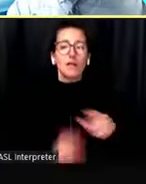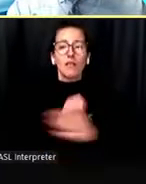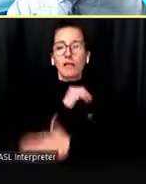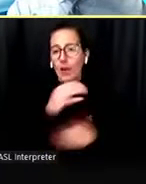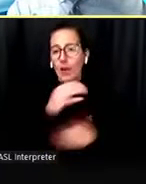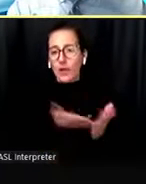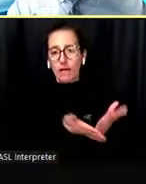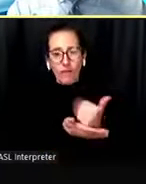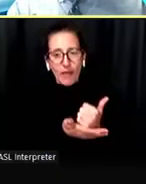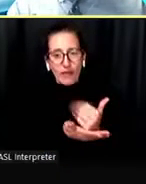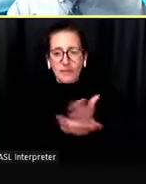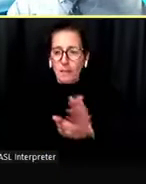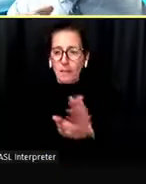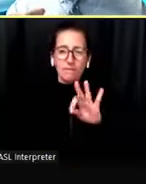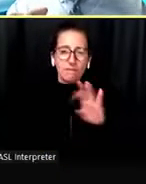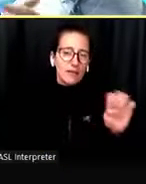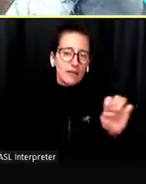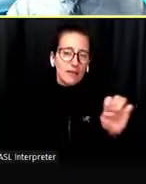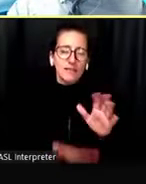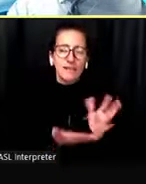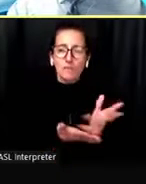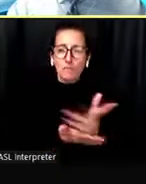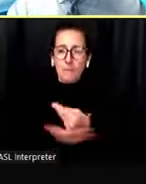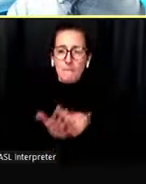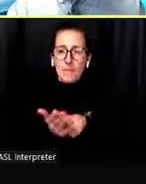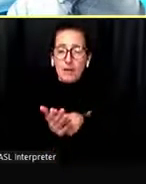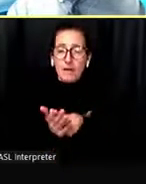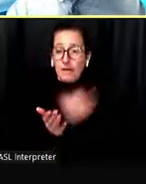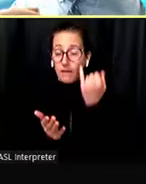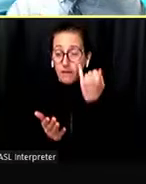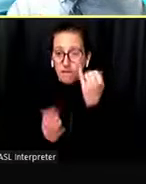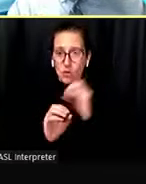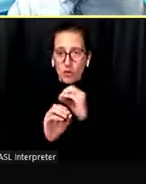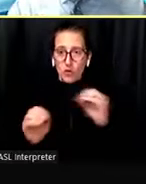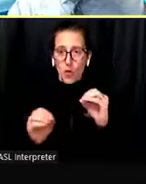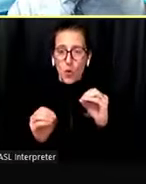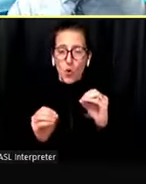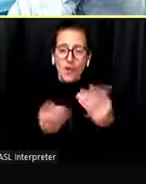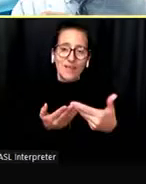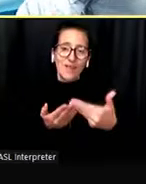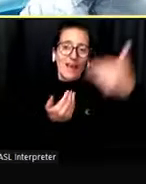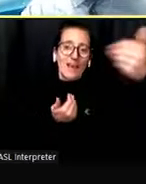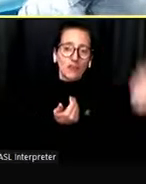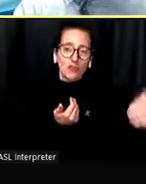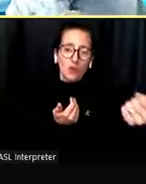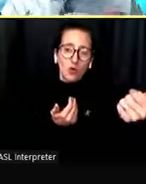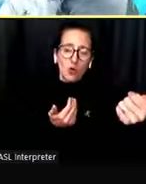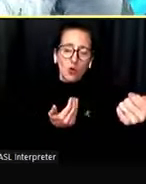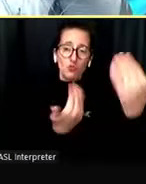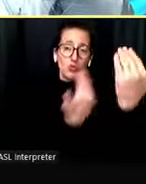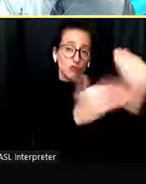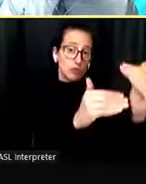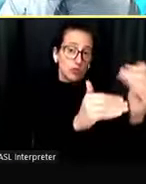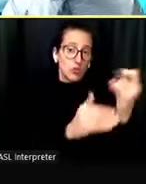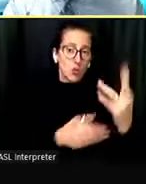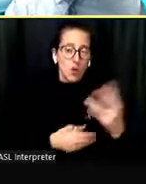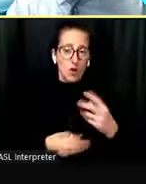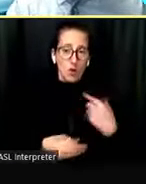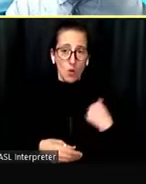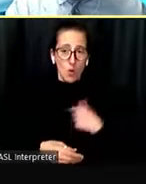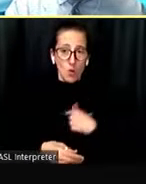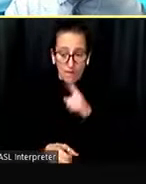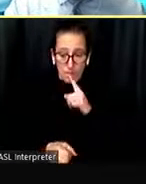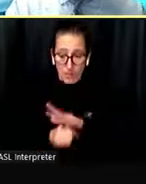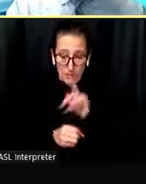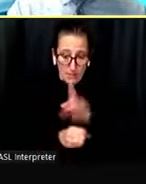and essentially anything that doesn't have any external restrictions or internal commitment that ties to a